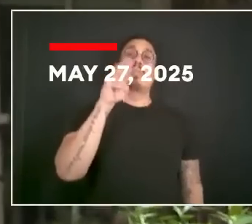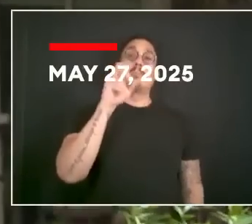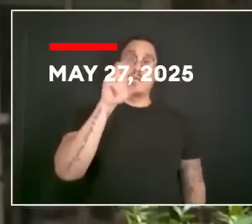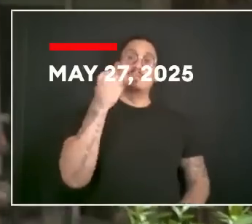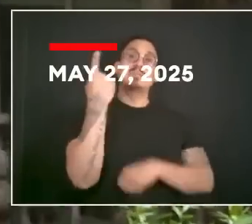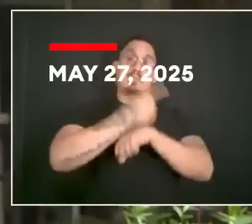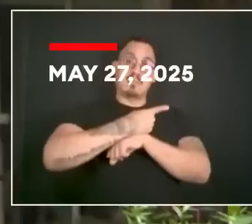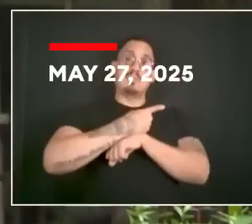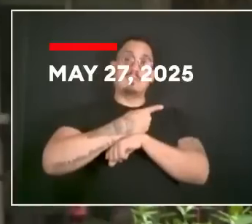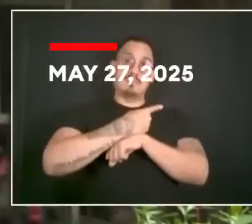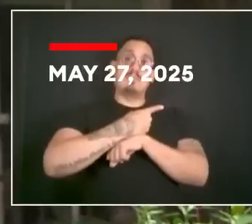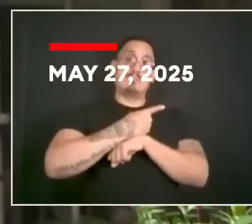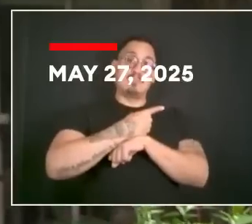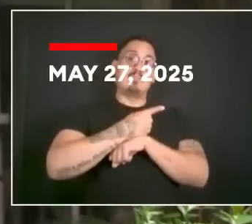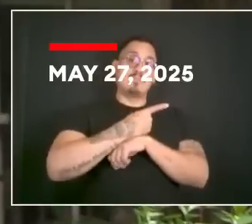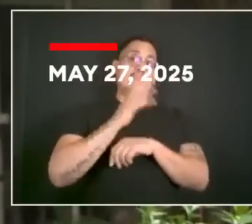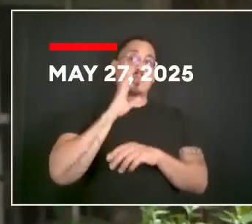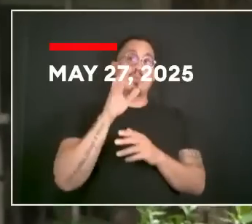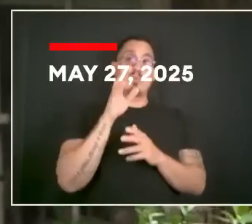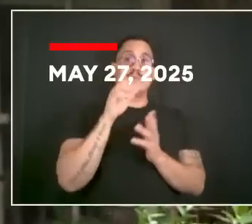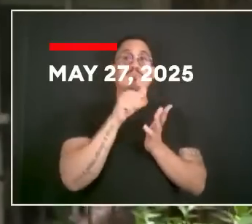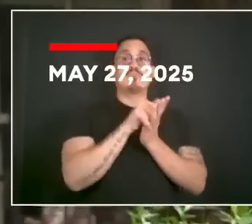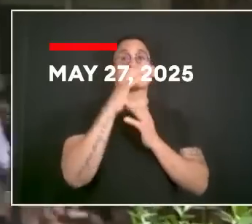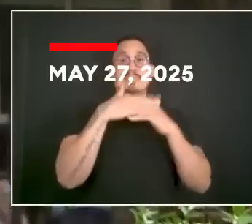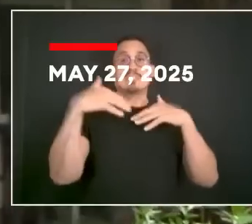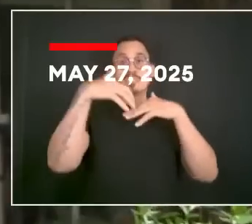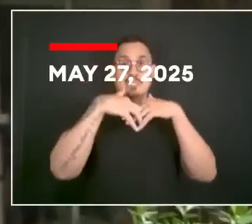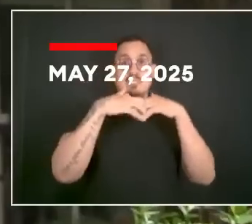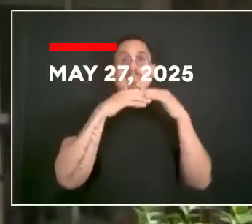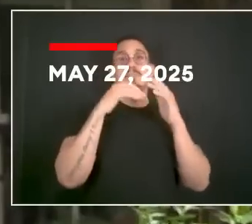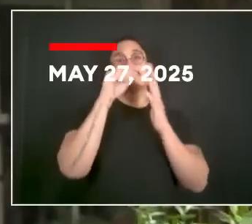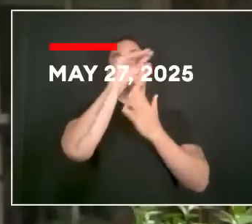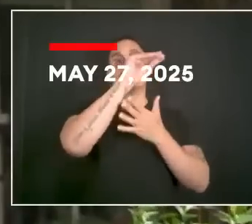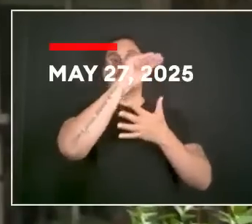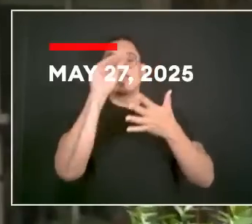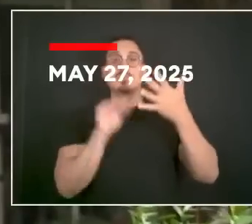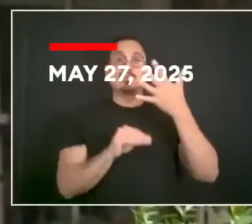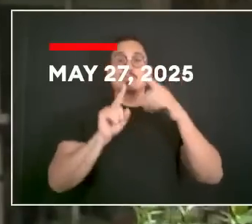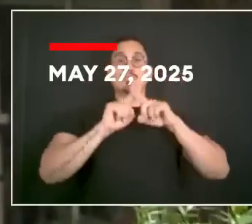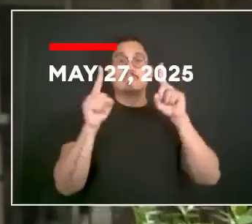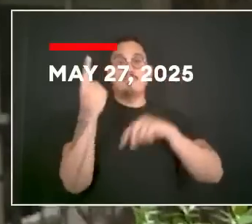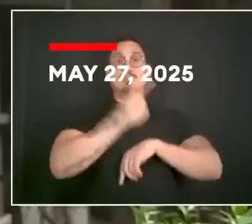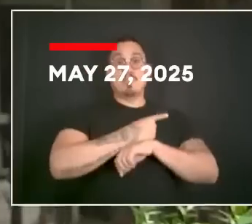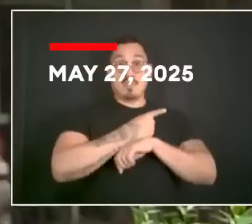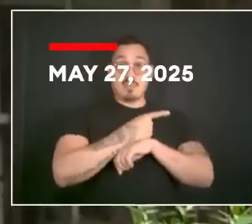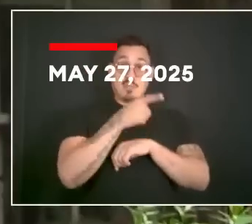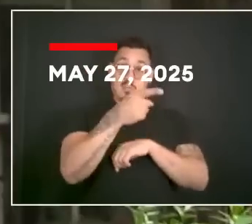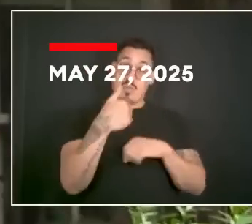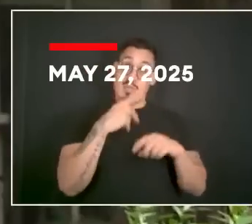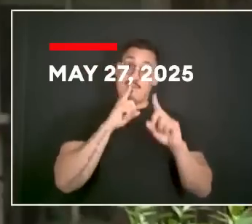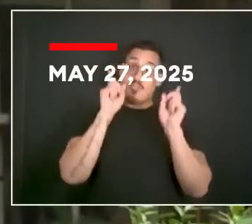to move Indigenous Peoples Day to a different day. And I wanted to get your reaction on that. Do you think the DOE should bring Columbus Day